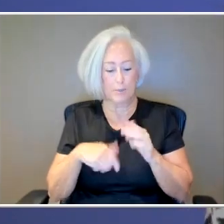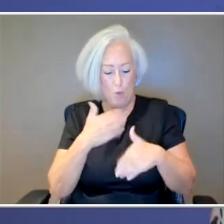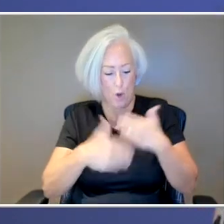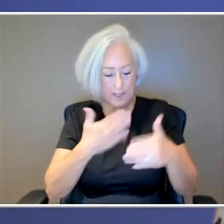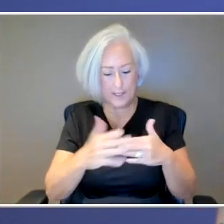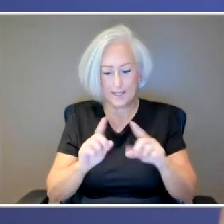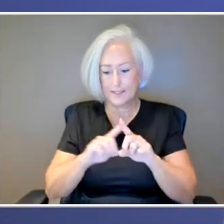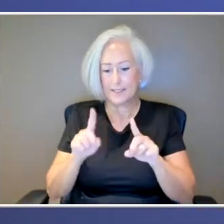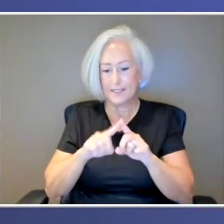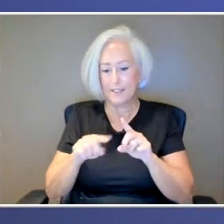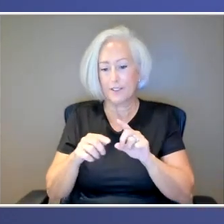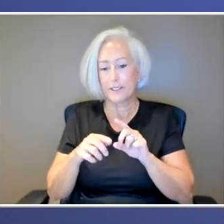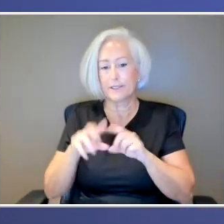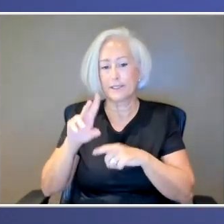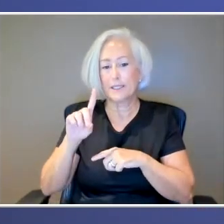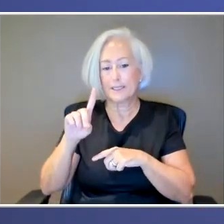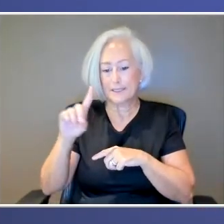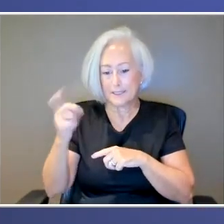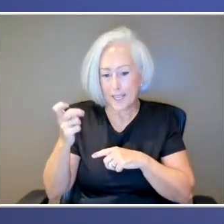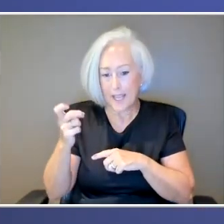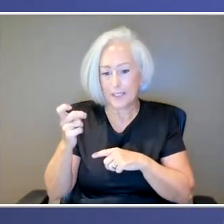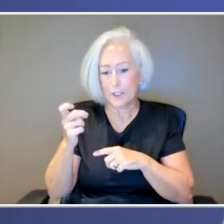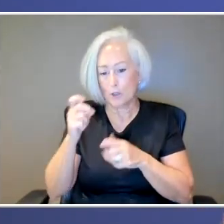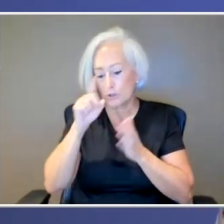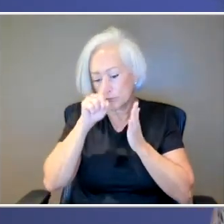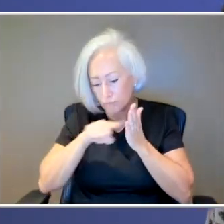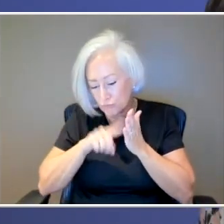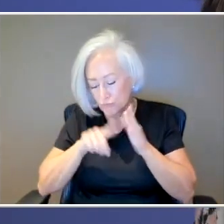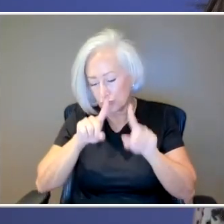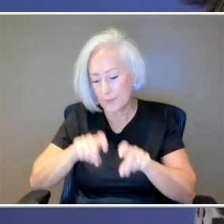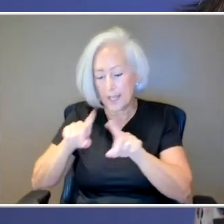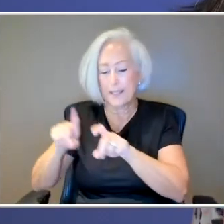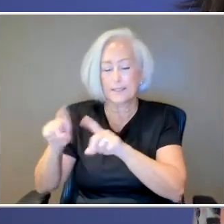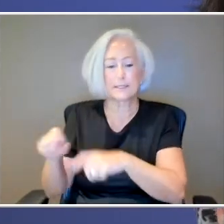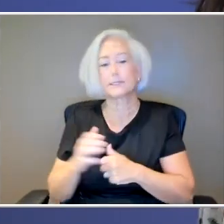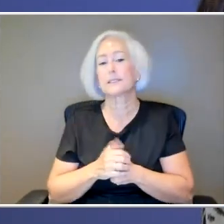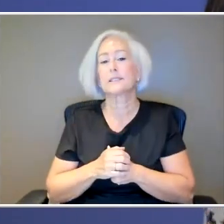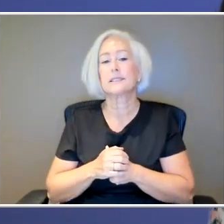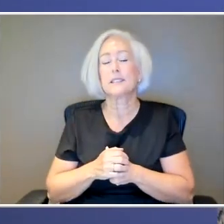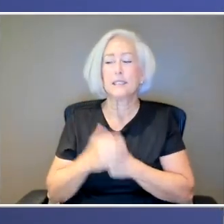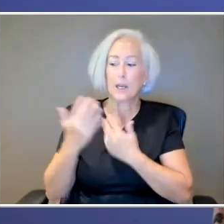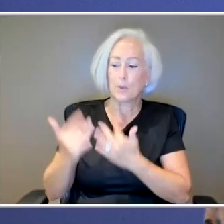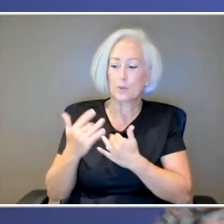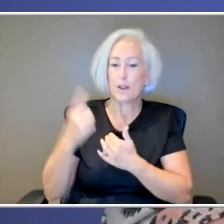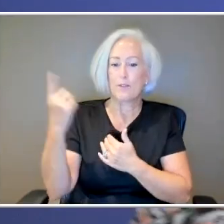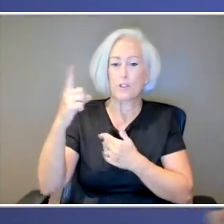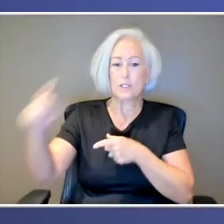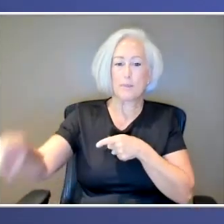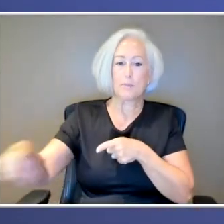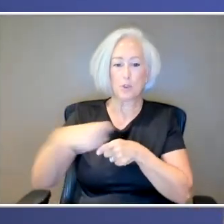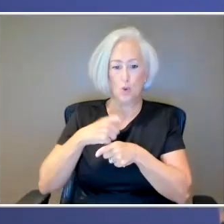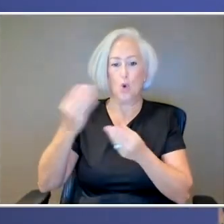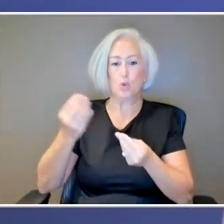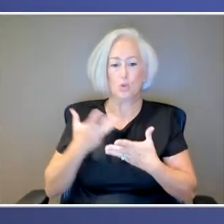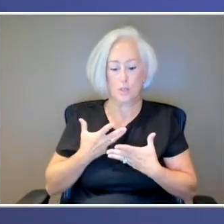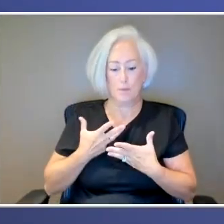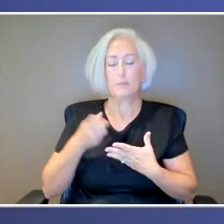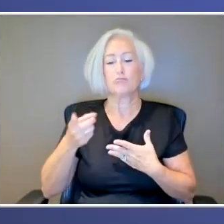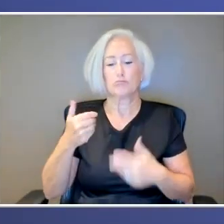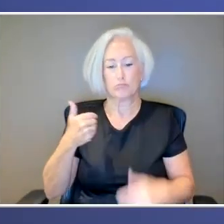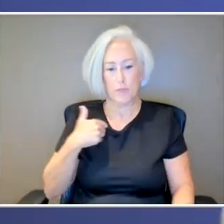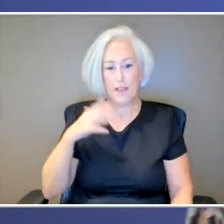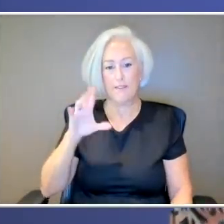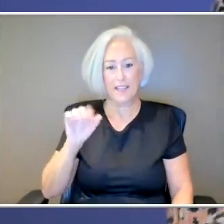the time I guess it was going to be for someone to call me and say, hey, you have cancer, or now we're going to send you to KU